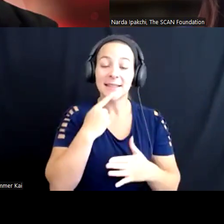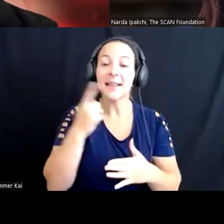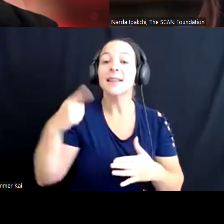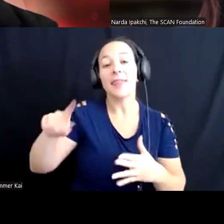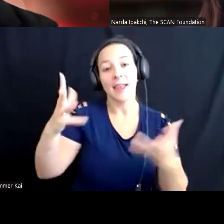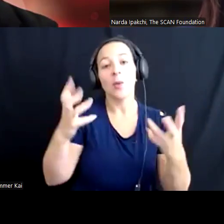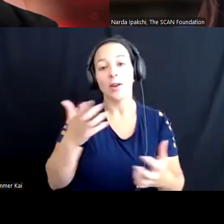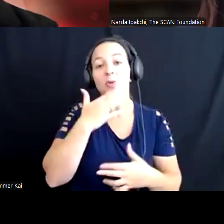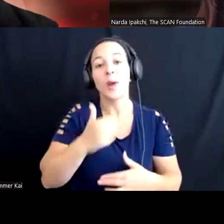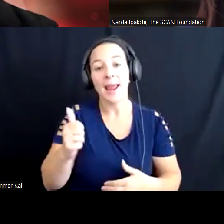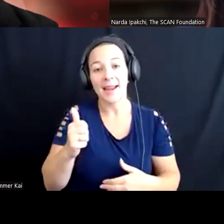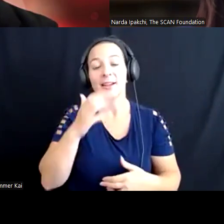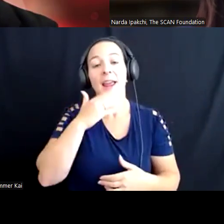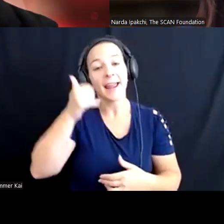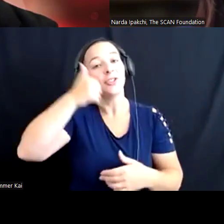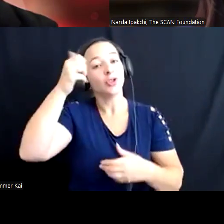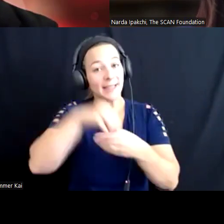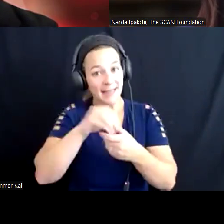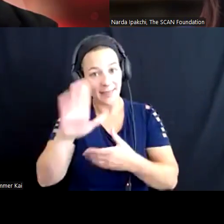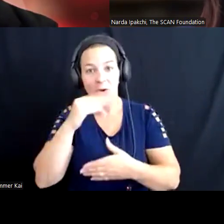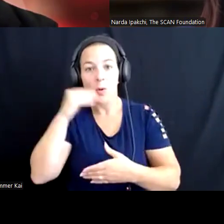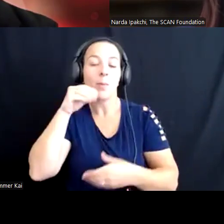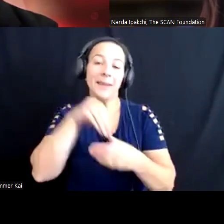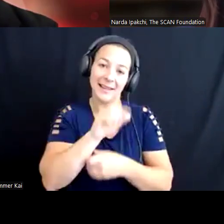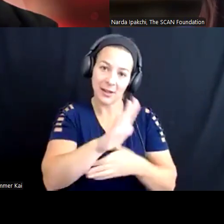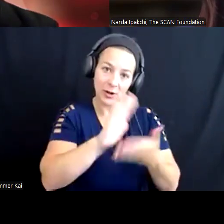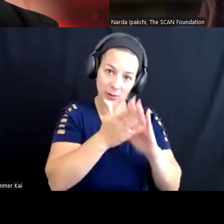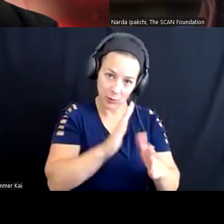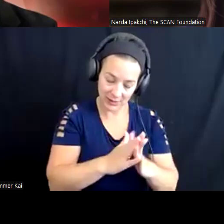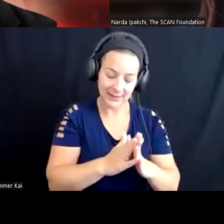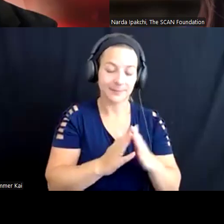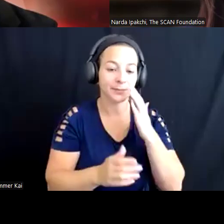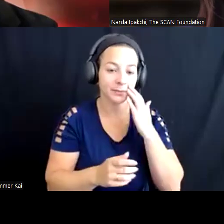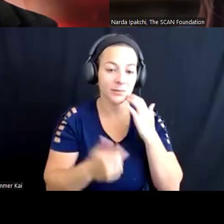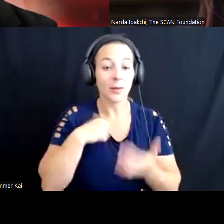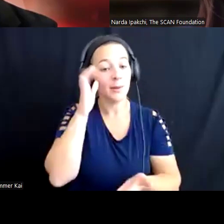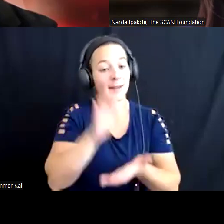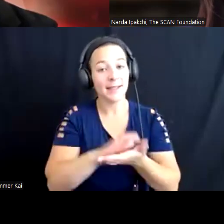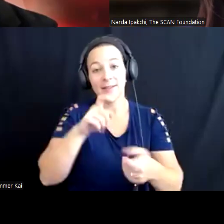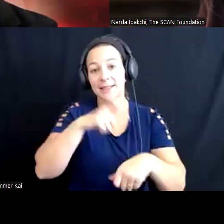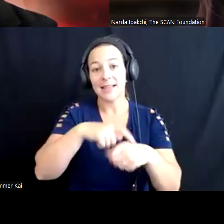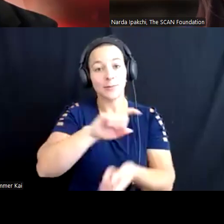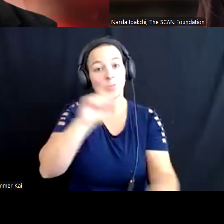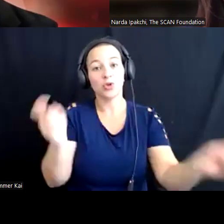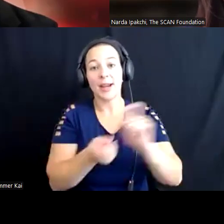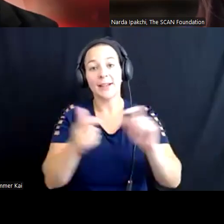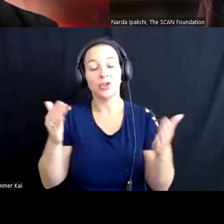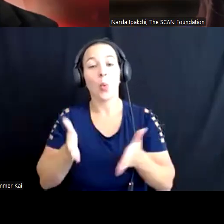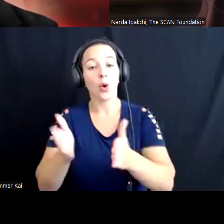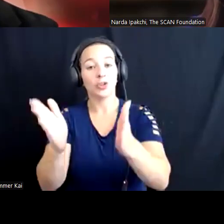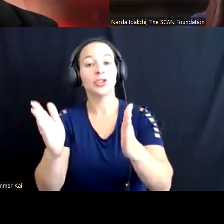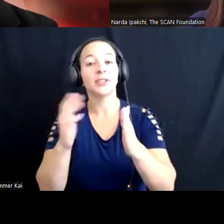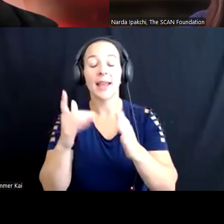and communities, and we're seeing some of that data today. AARP believes it's time to change course and point ways towards new